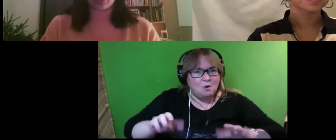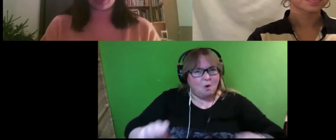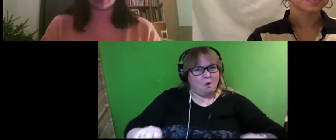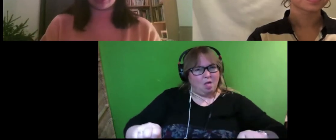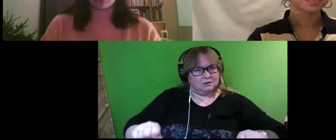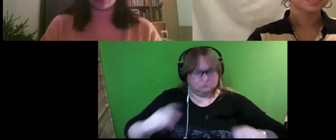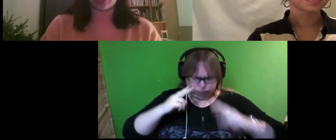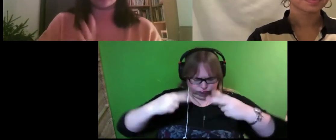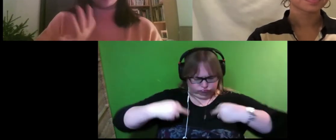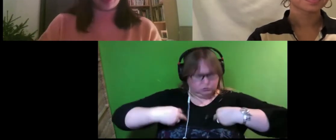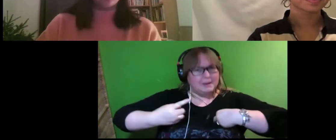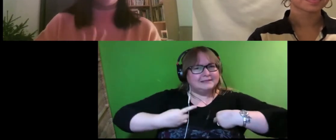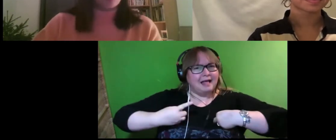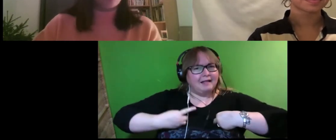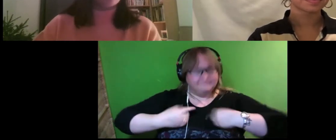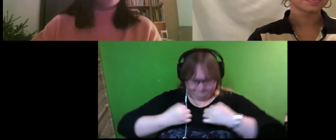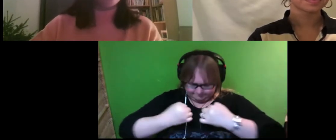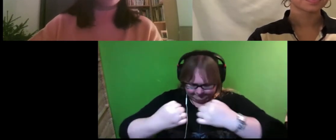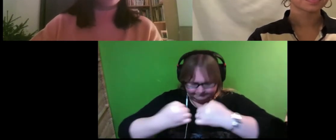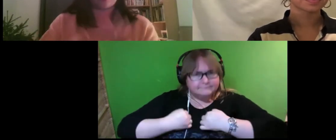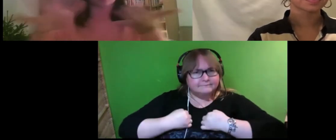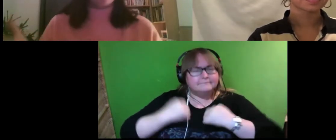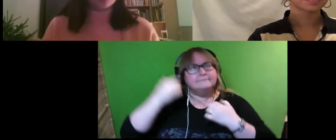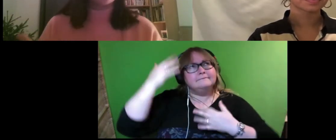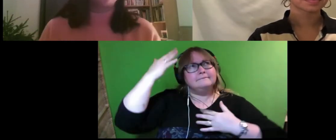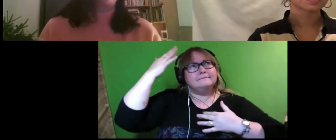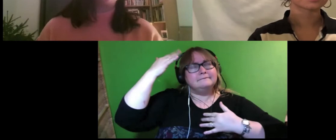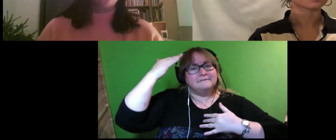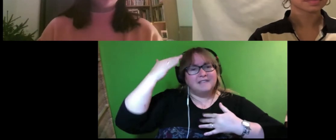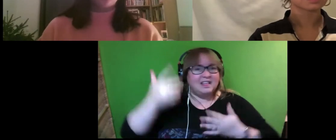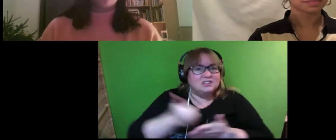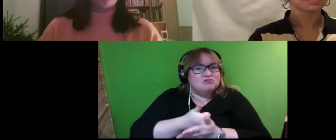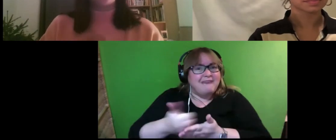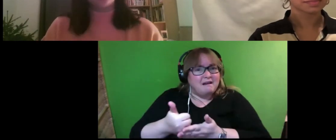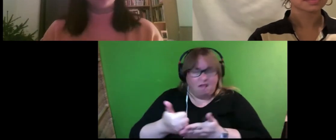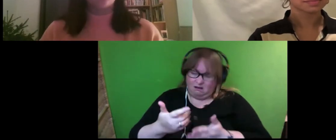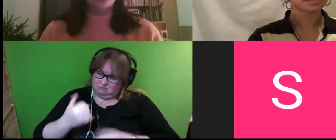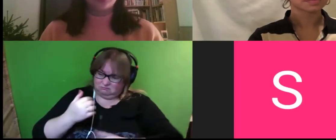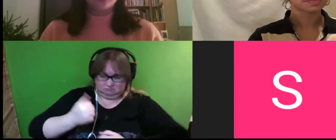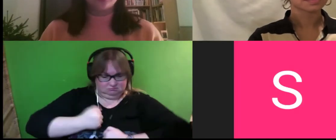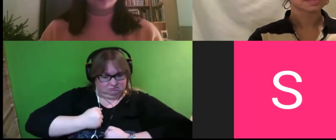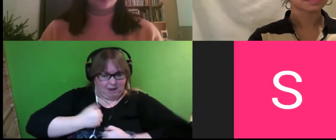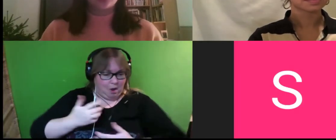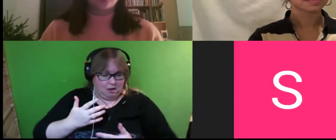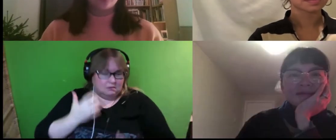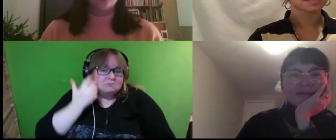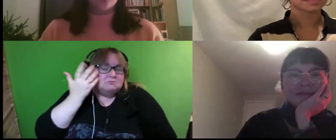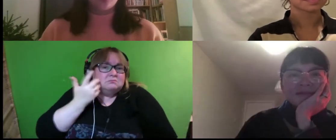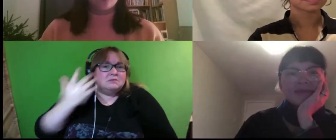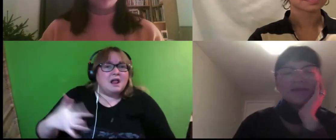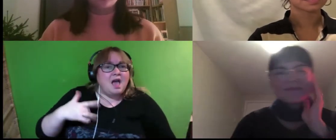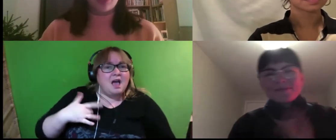just being something that is a regular part of our practices. And I also appreciated